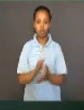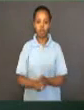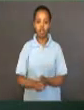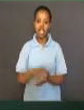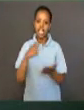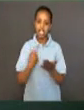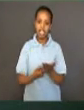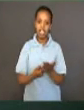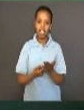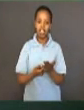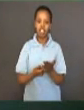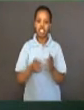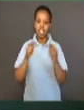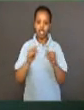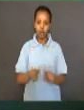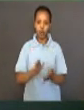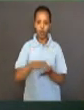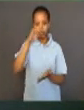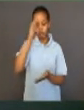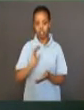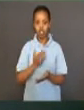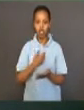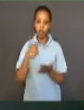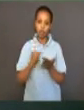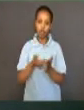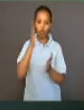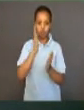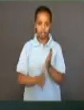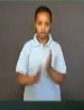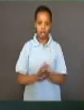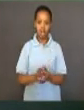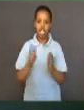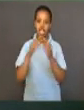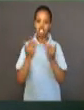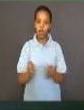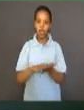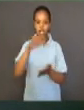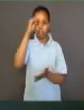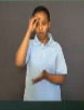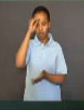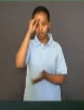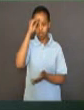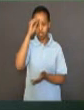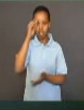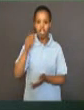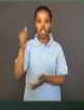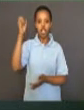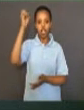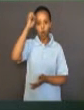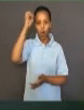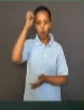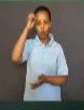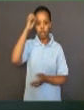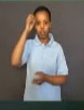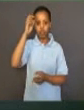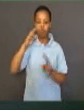This concludes our lesson today. We learned about Alexander Oparin's